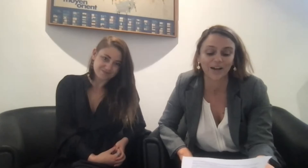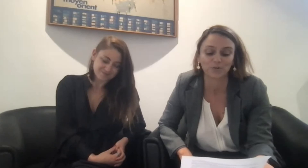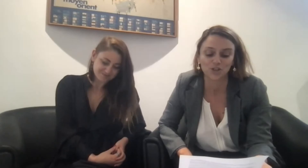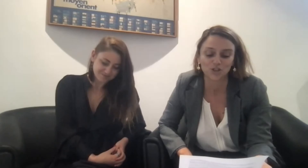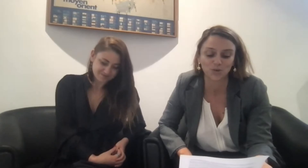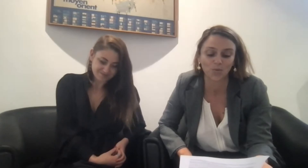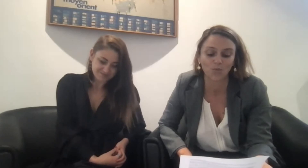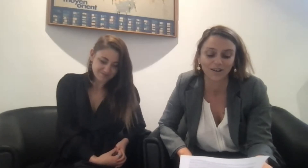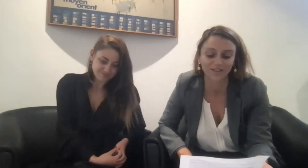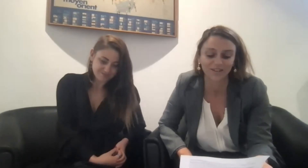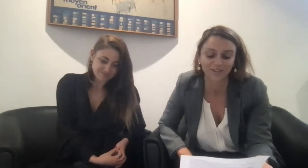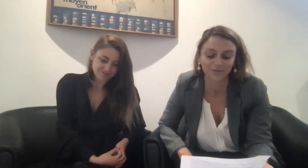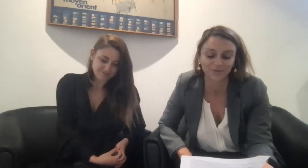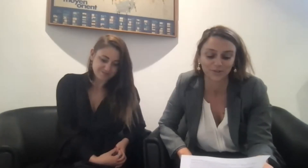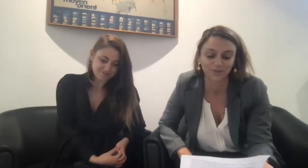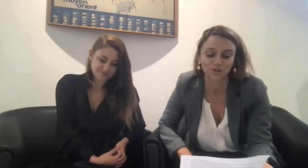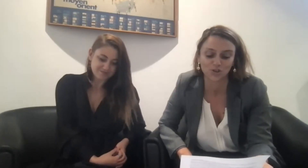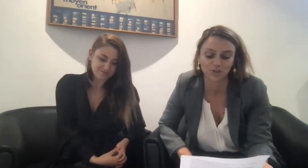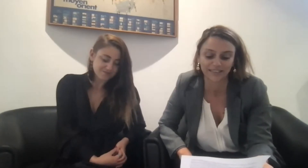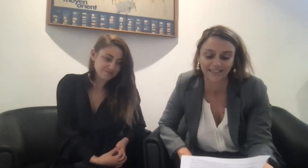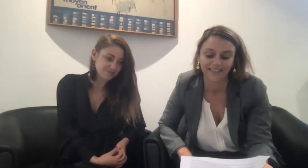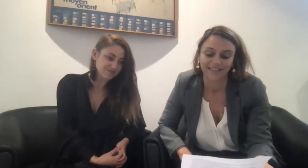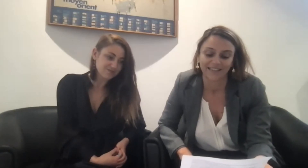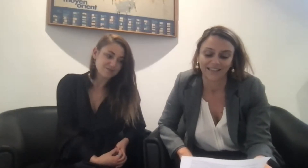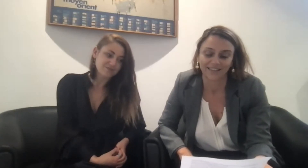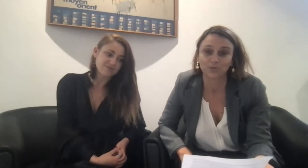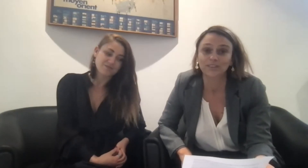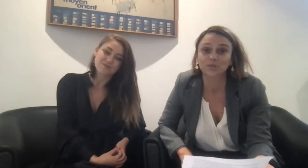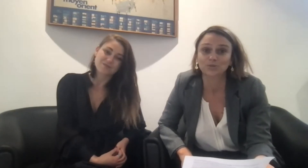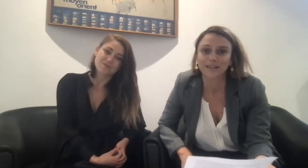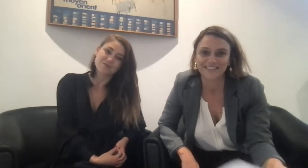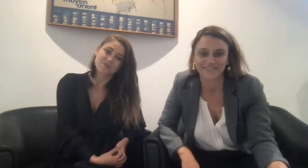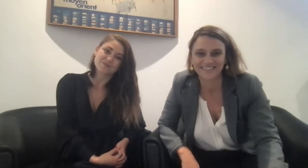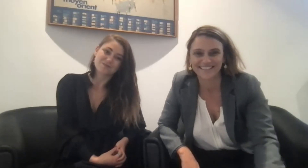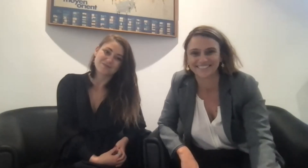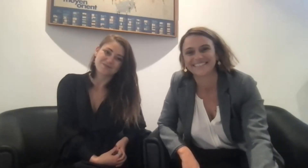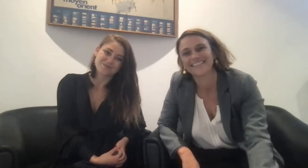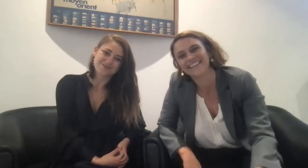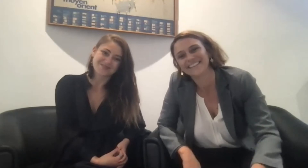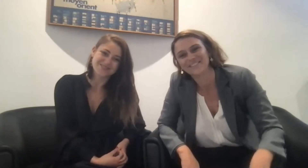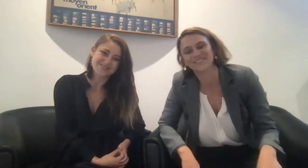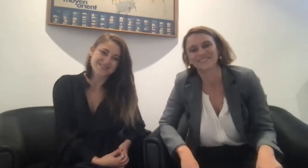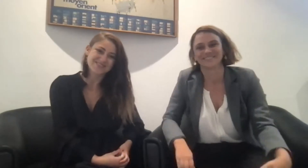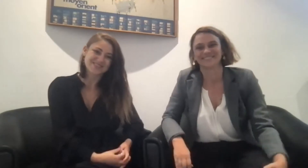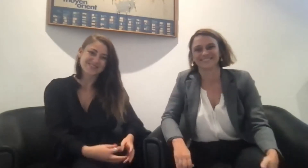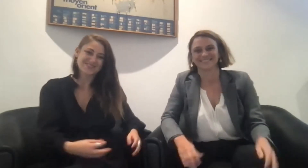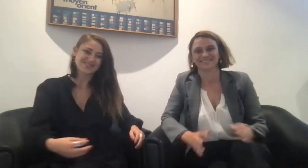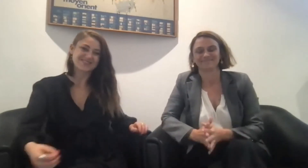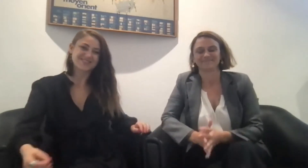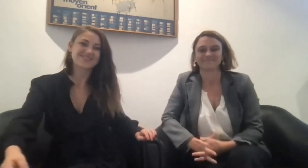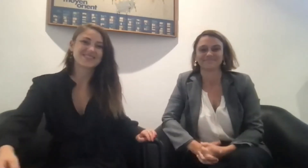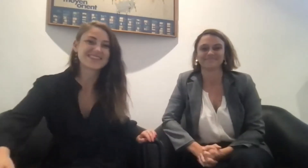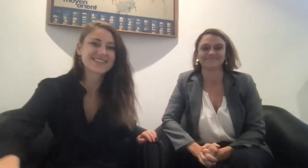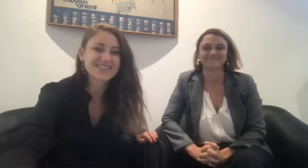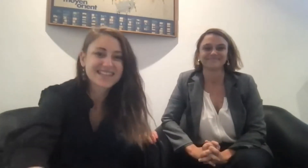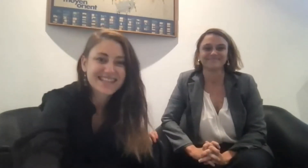applicants, I wish you a wonderful journey into creativity. Thank you.